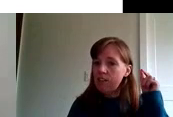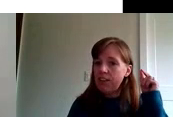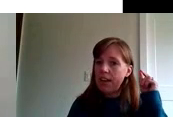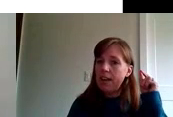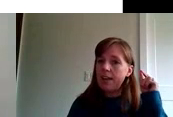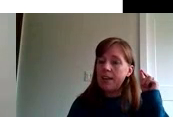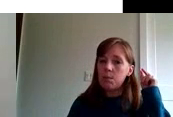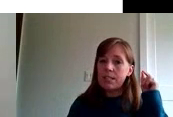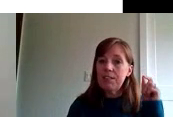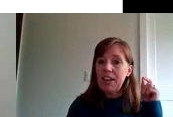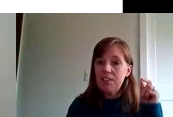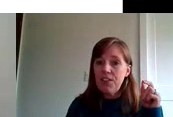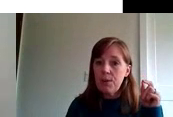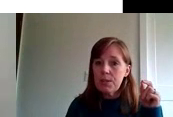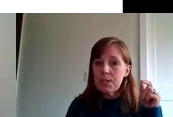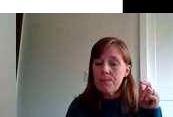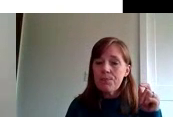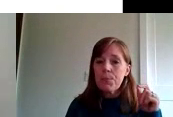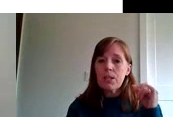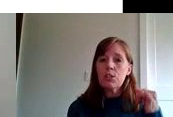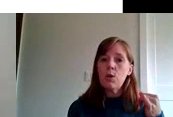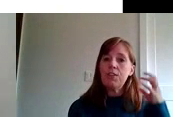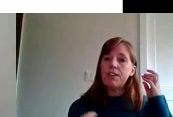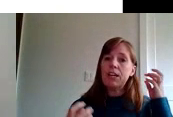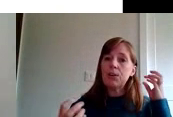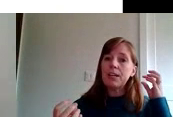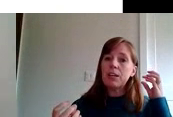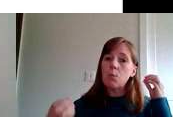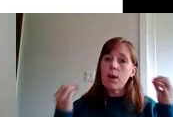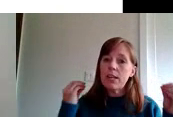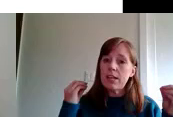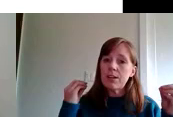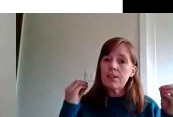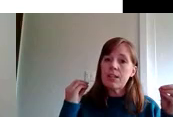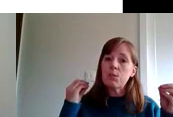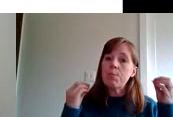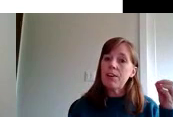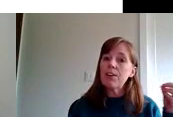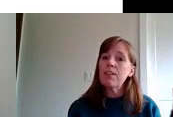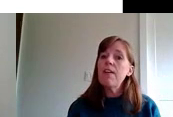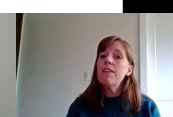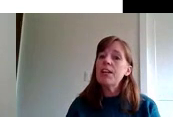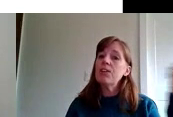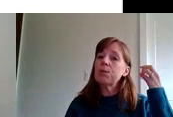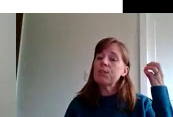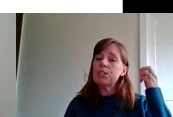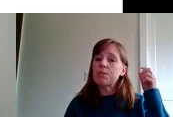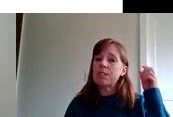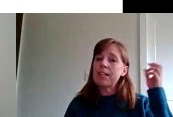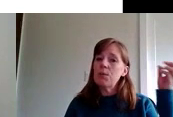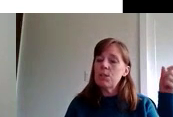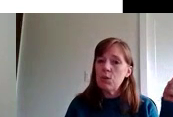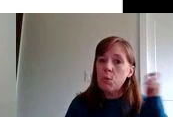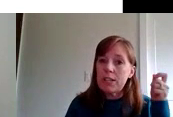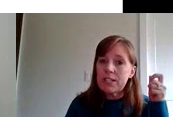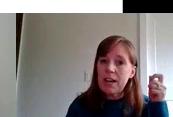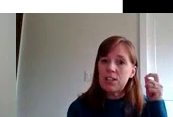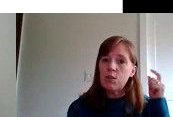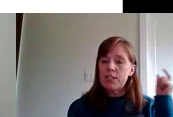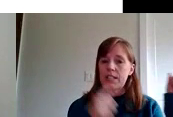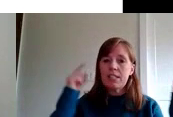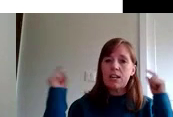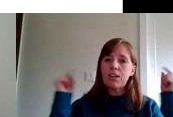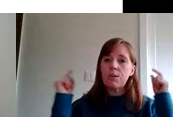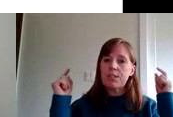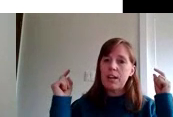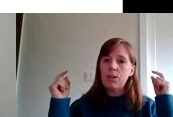side of a set of headphones. So if you have hearing in one ear, that's better. The sound will just go to one